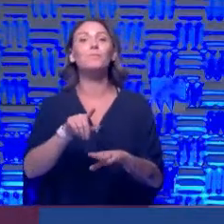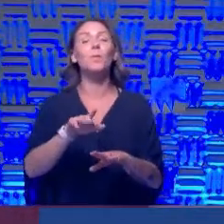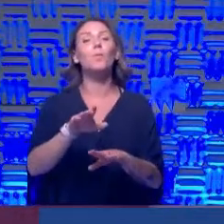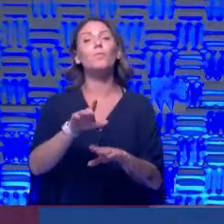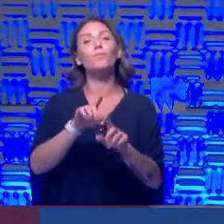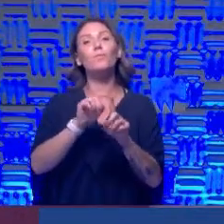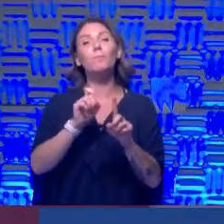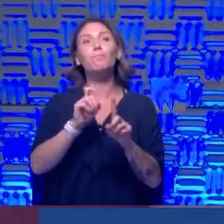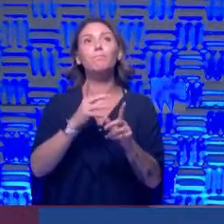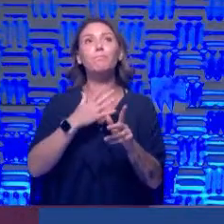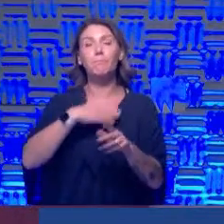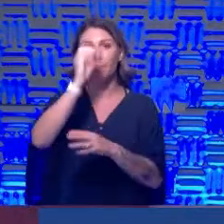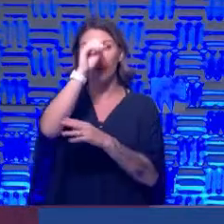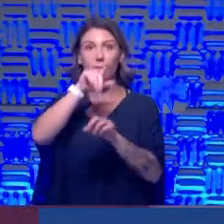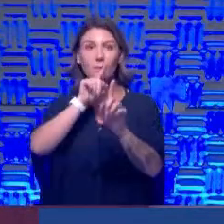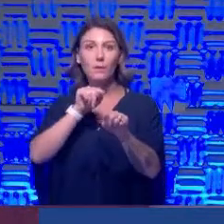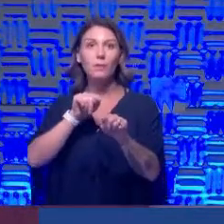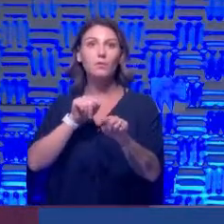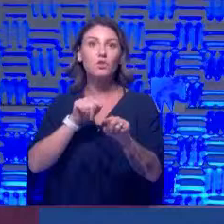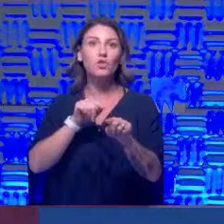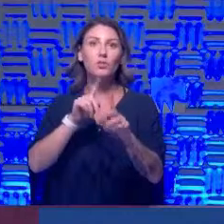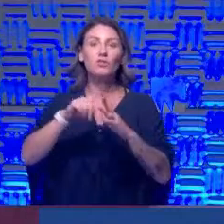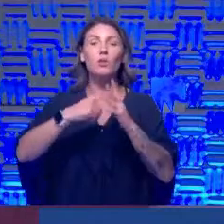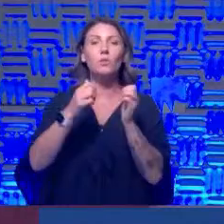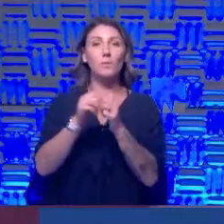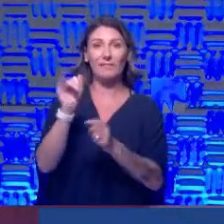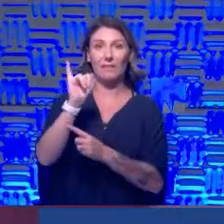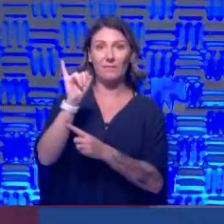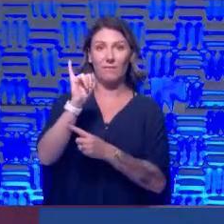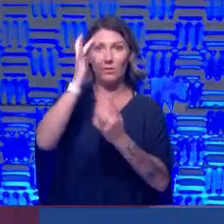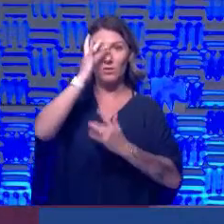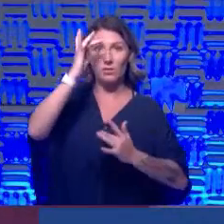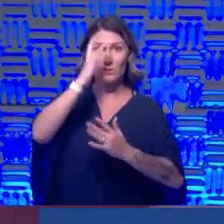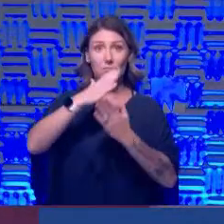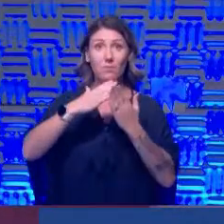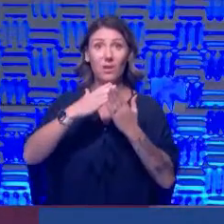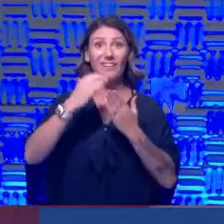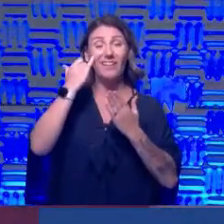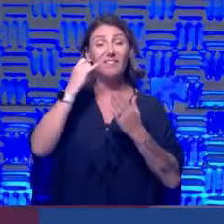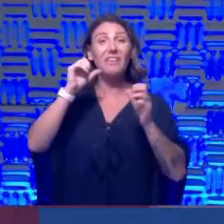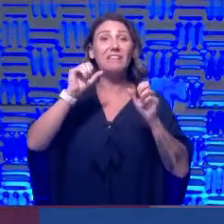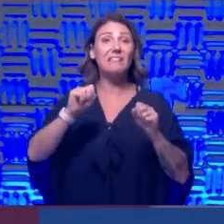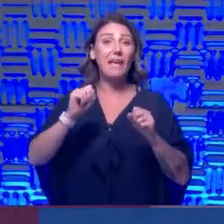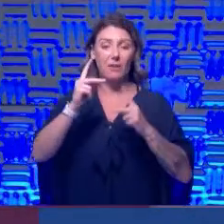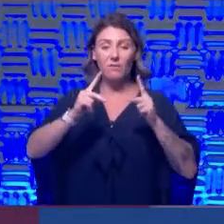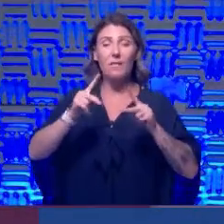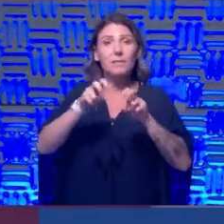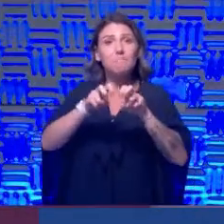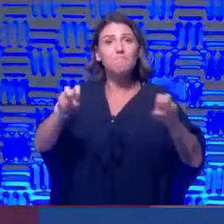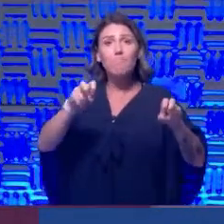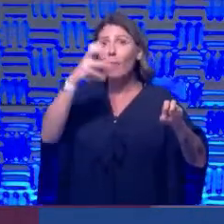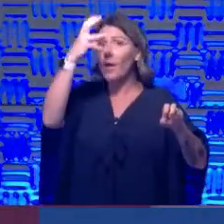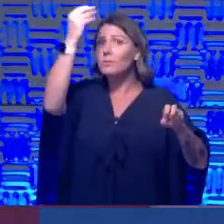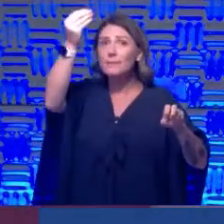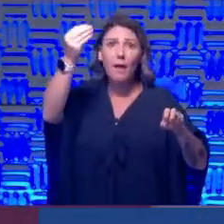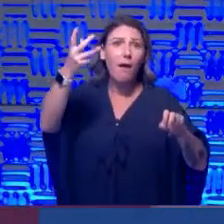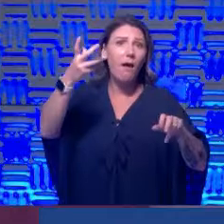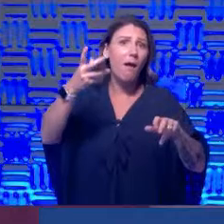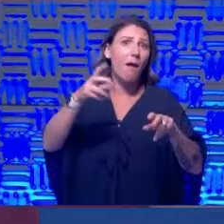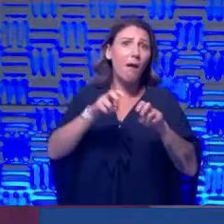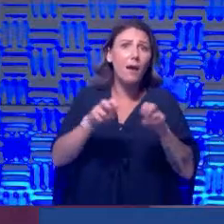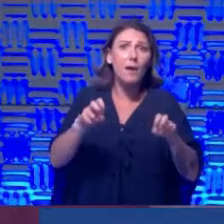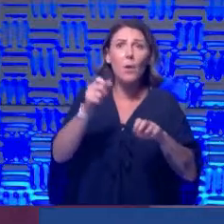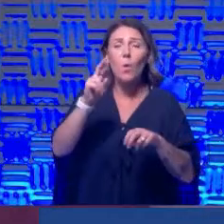think the answer starts with the infectious disease part. But, I mean, if you can visit on their porch or, in their yard,